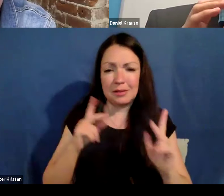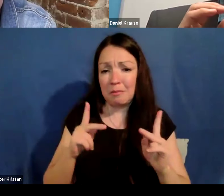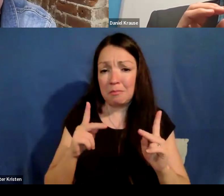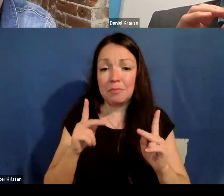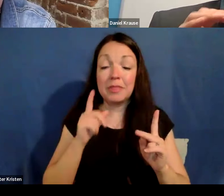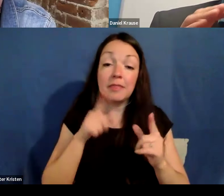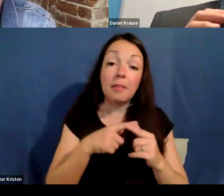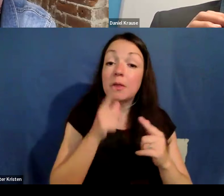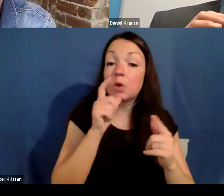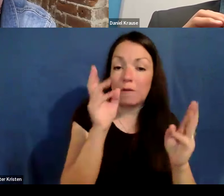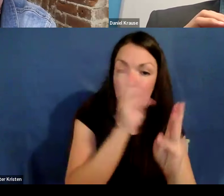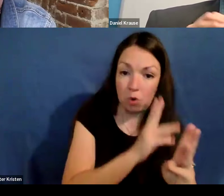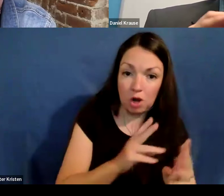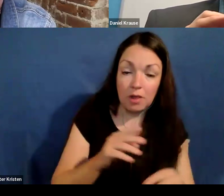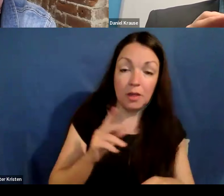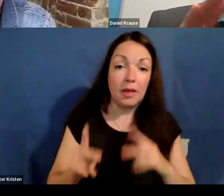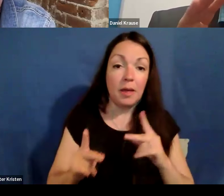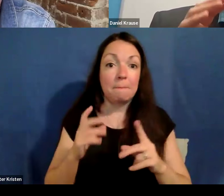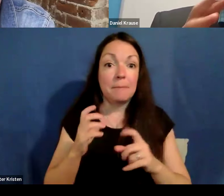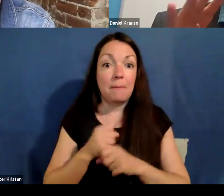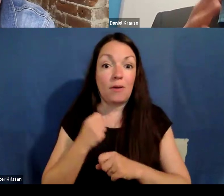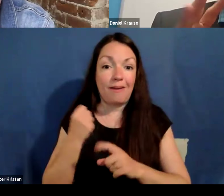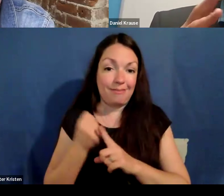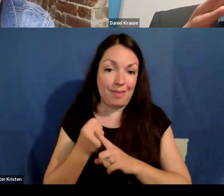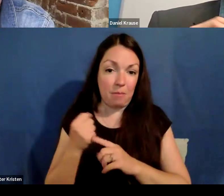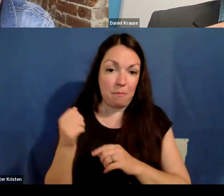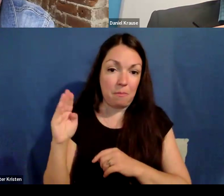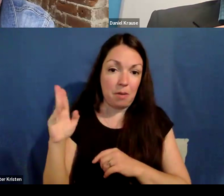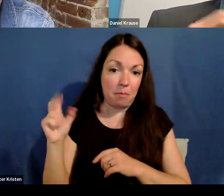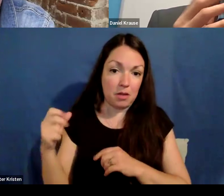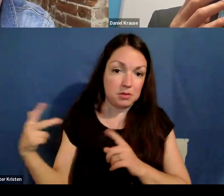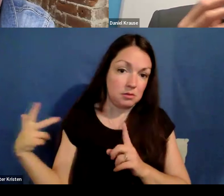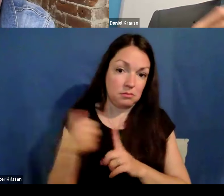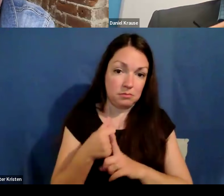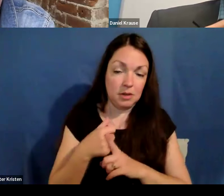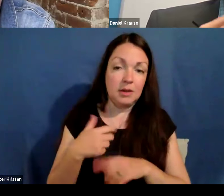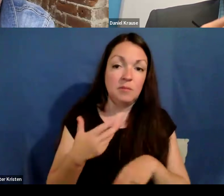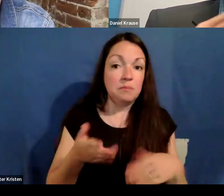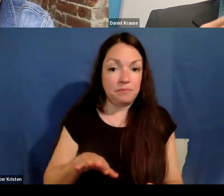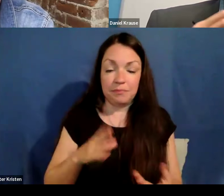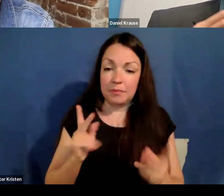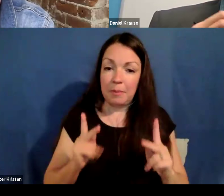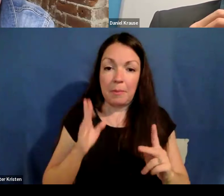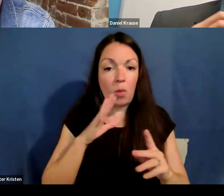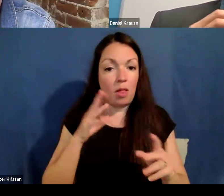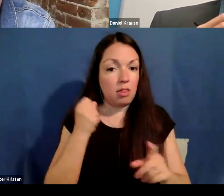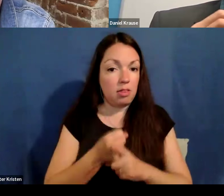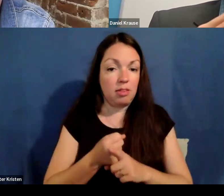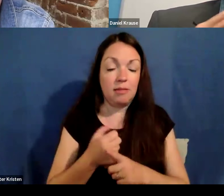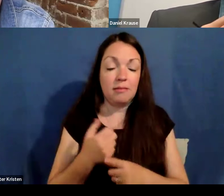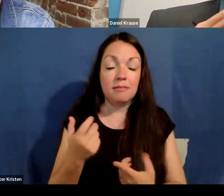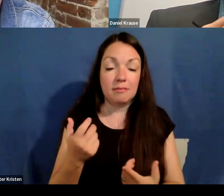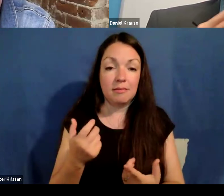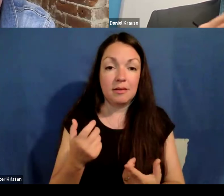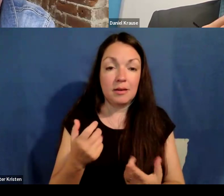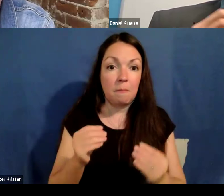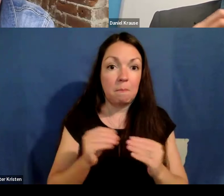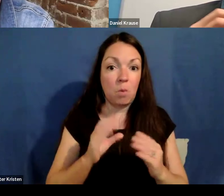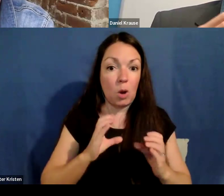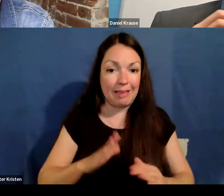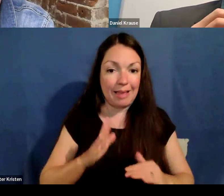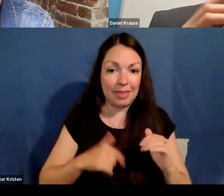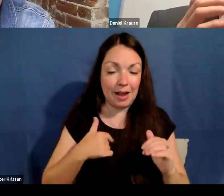buses. I've had more clients than I really care to talk about. Well, I get the death claim and I have to process that after I talked to